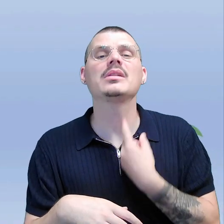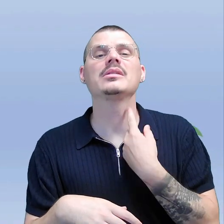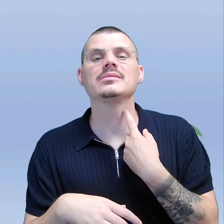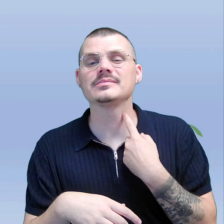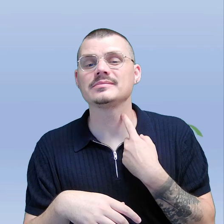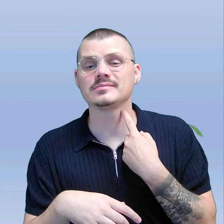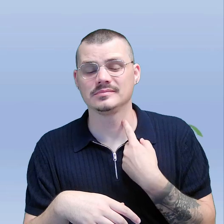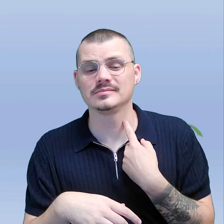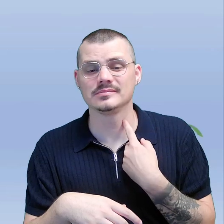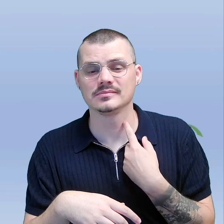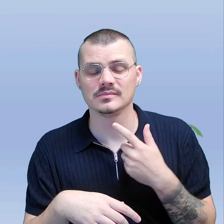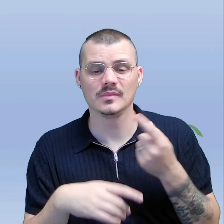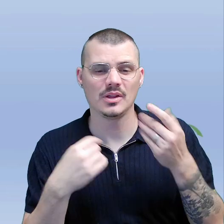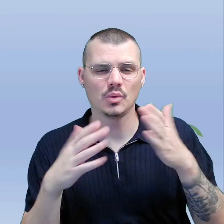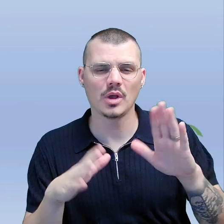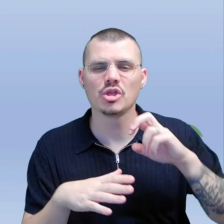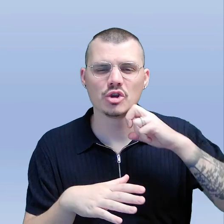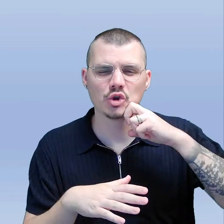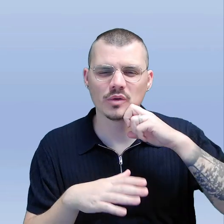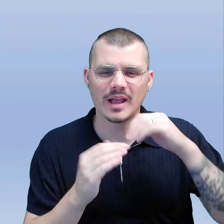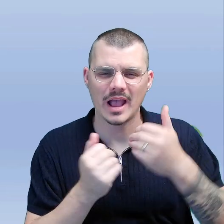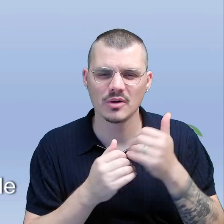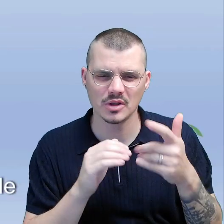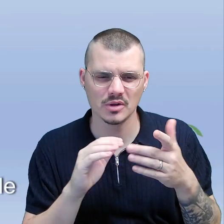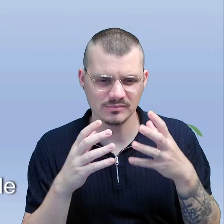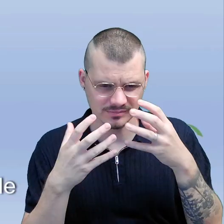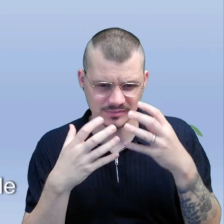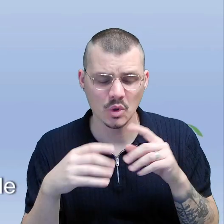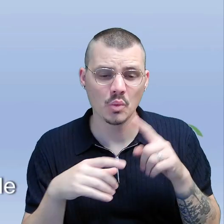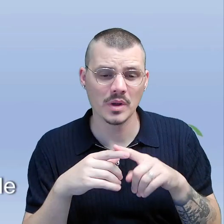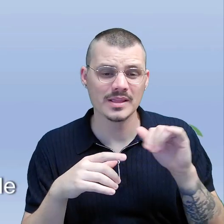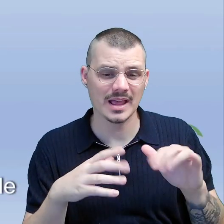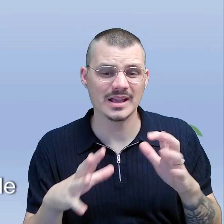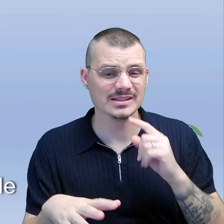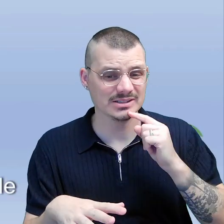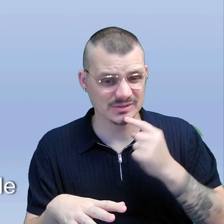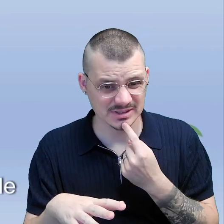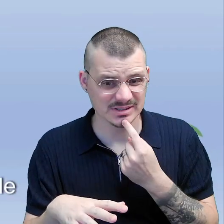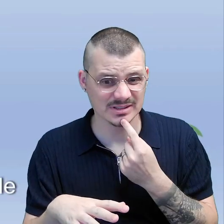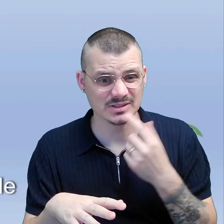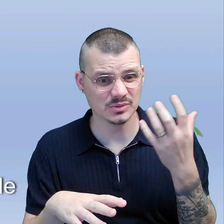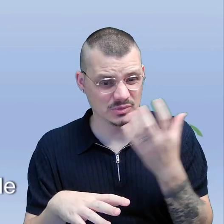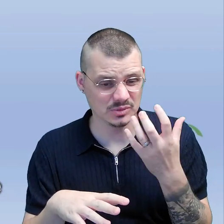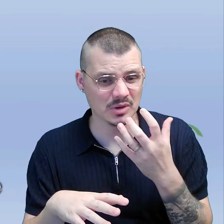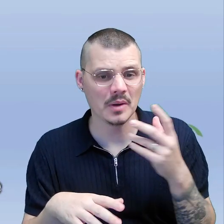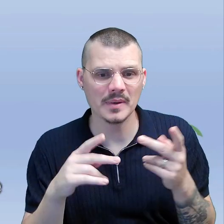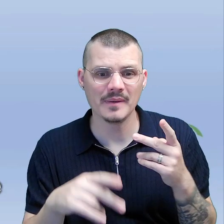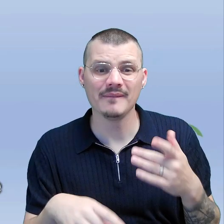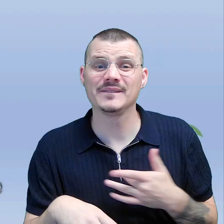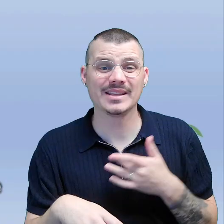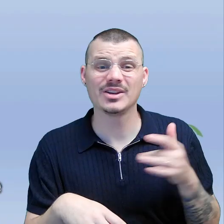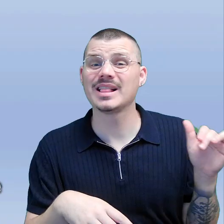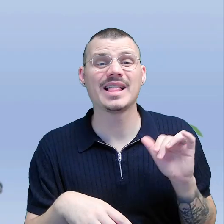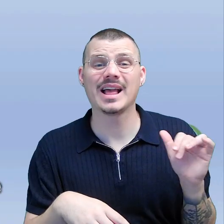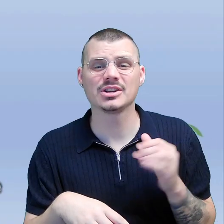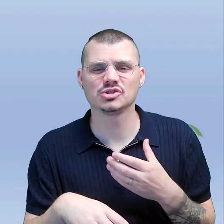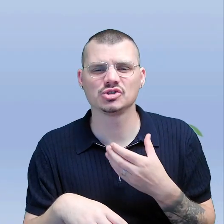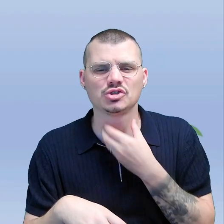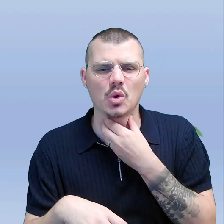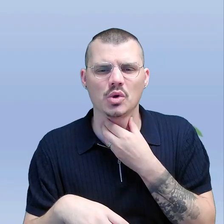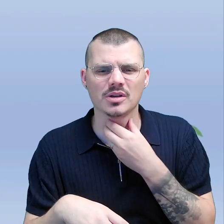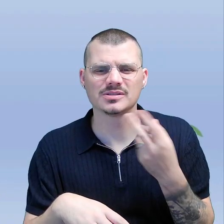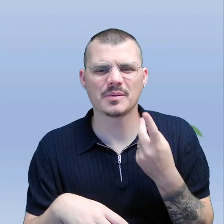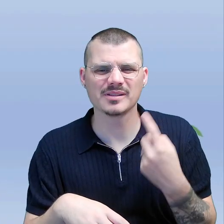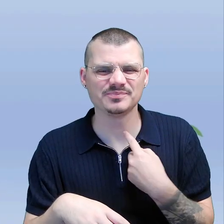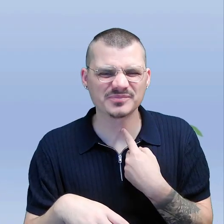right? And the way the nerves run, when that's significant or severe, people feel like they're choking. They feel like they